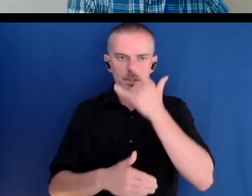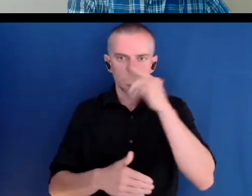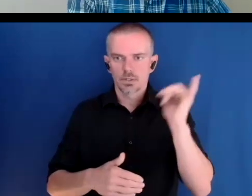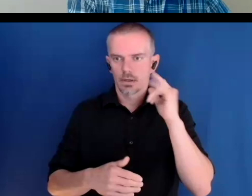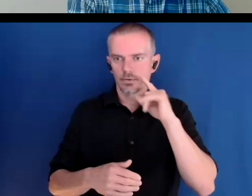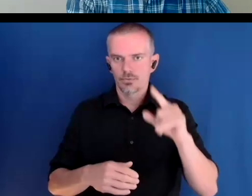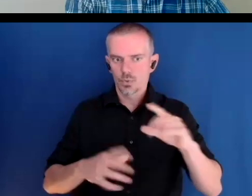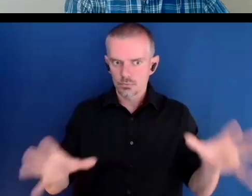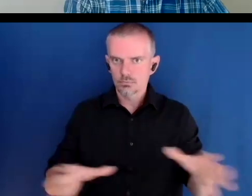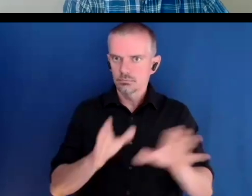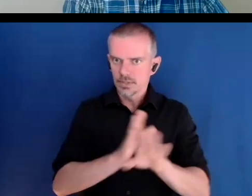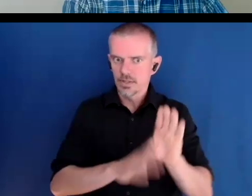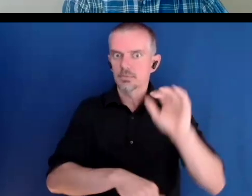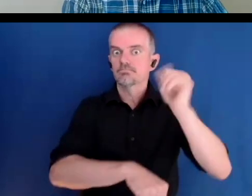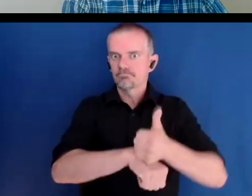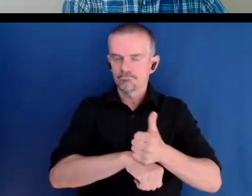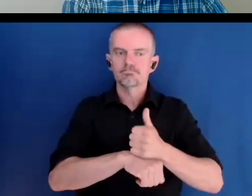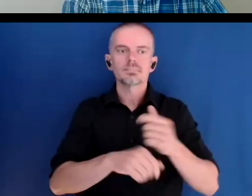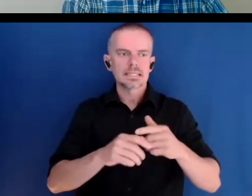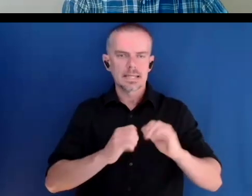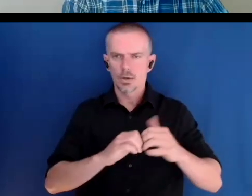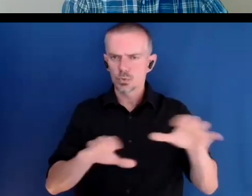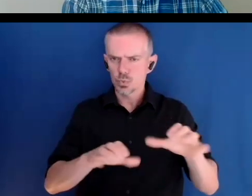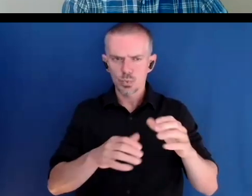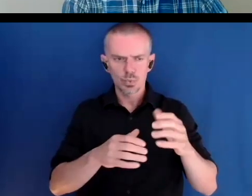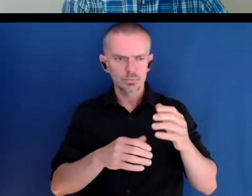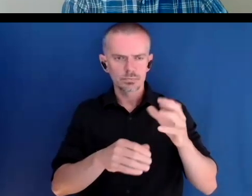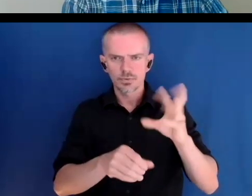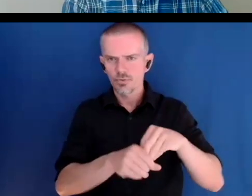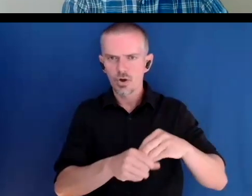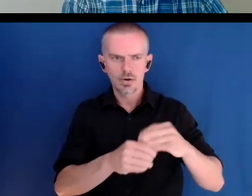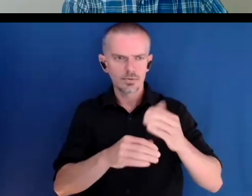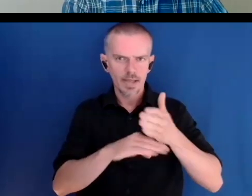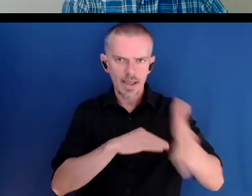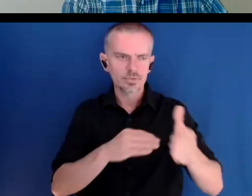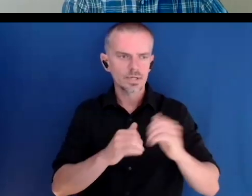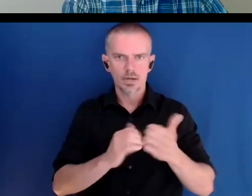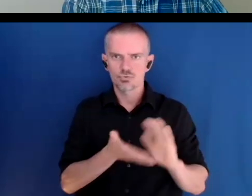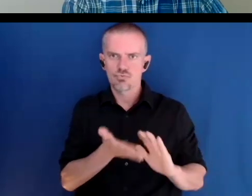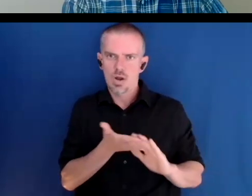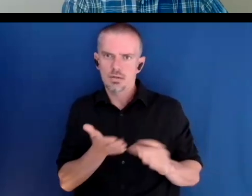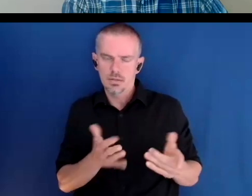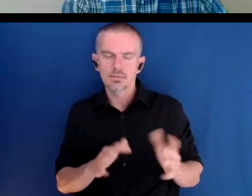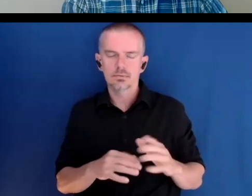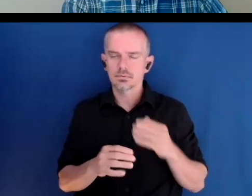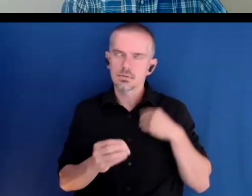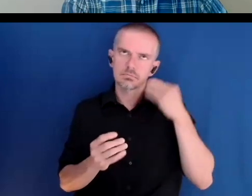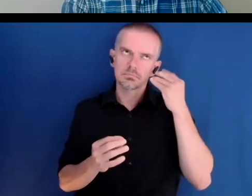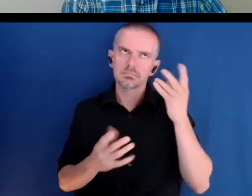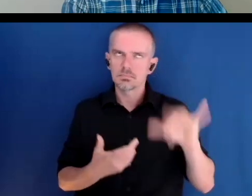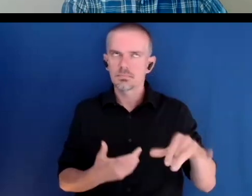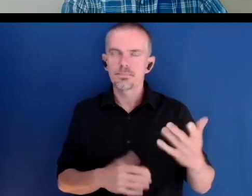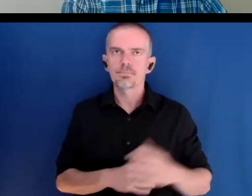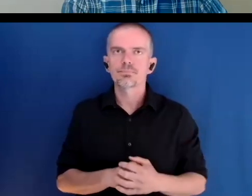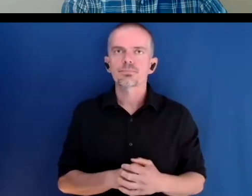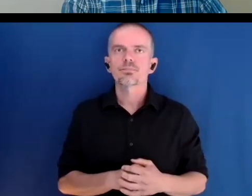these up, and then the engagement and the administration I thought I'd just reflect on. And